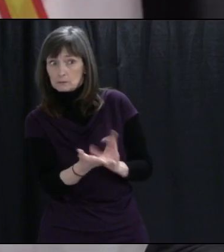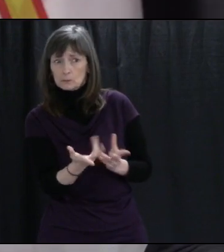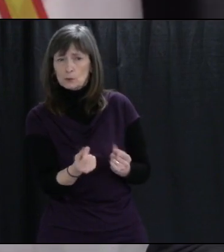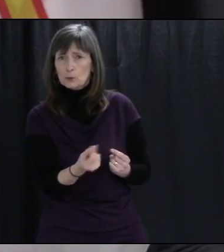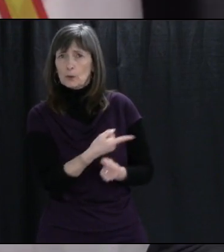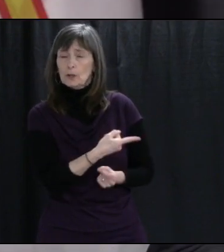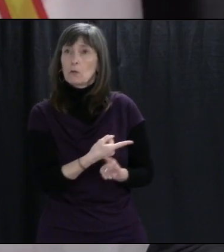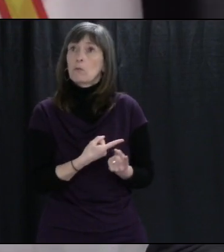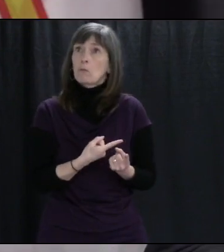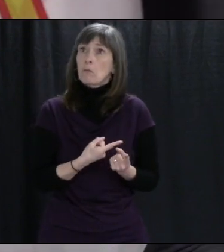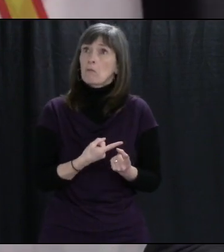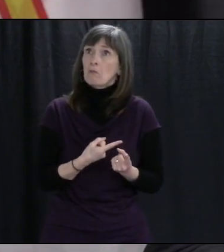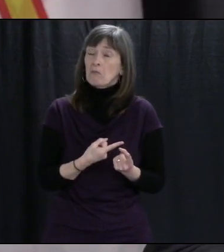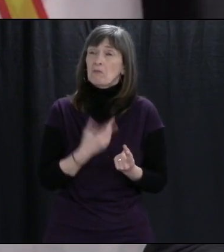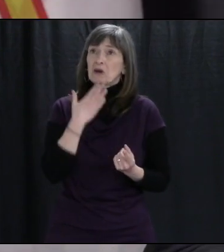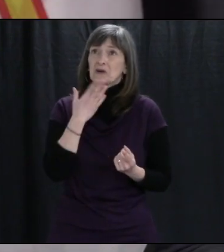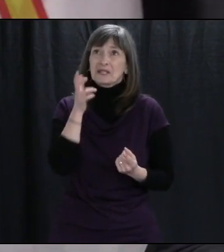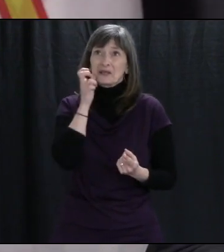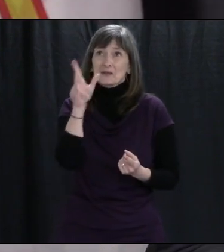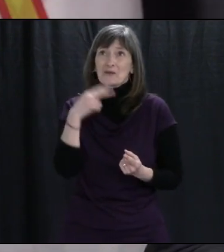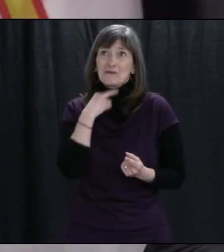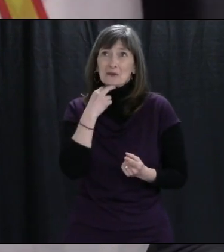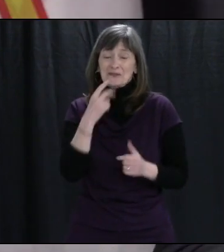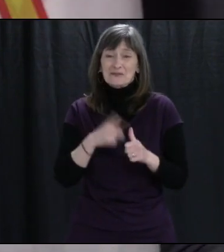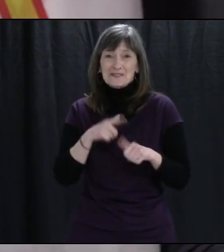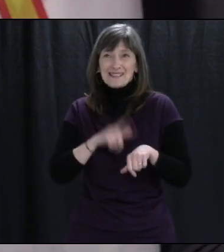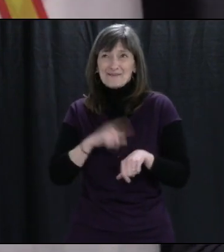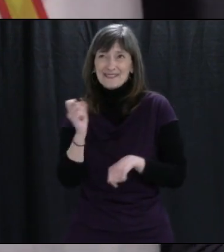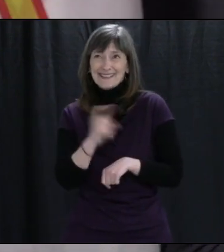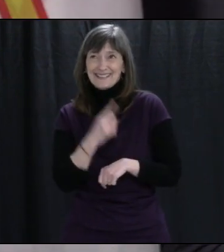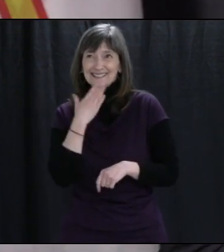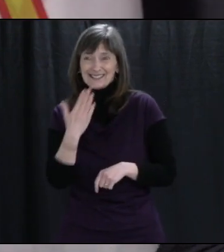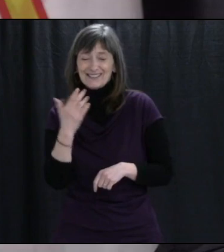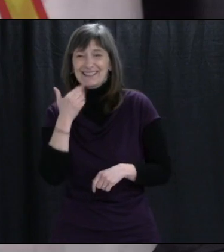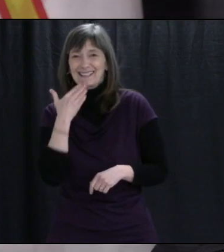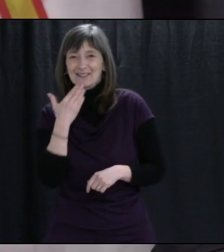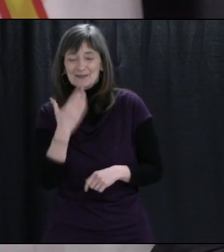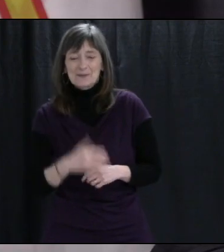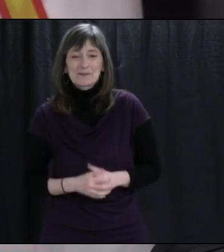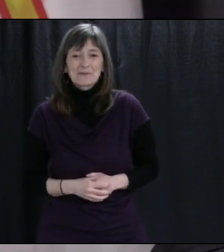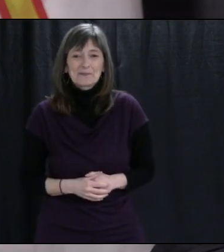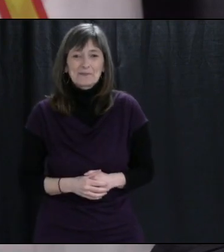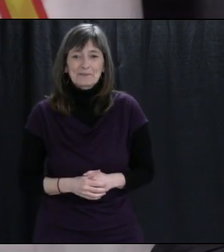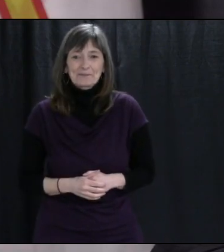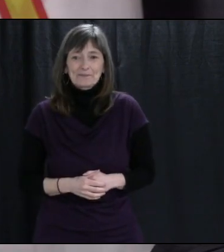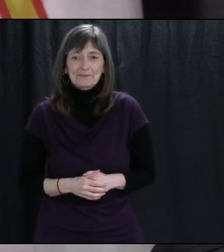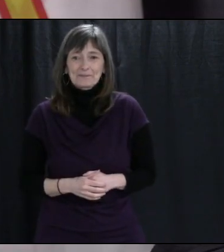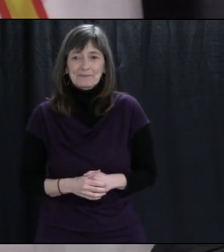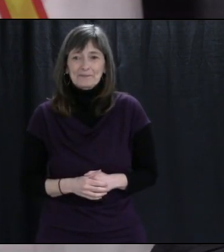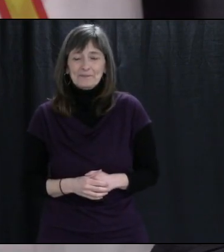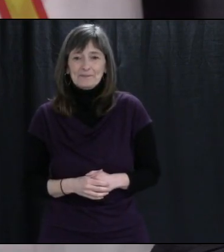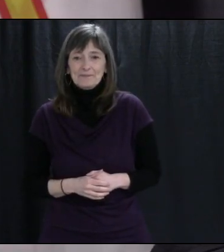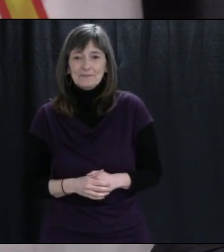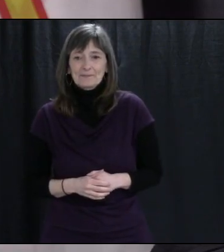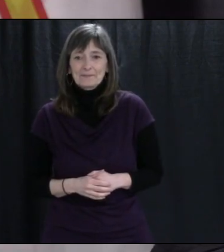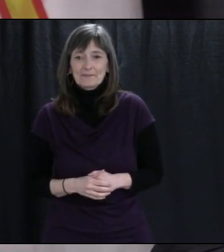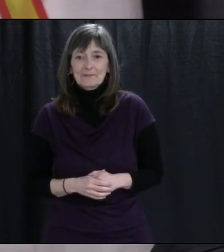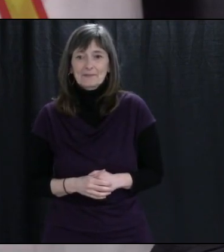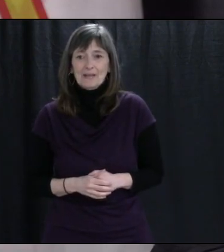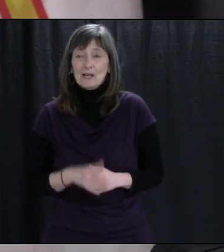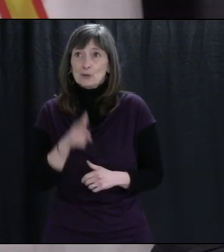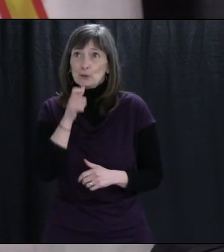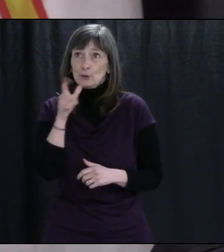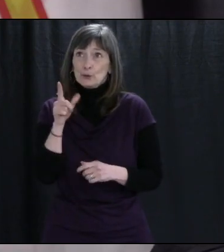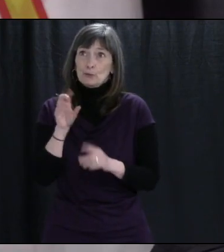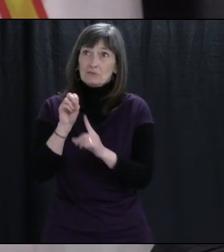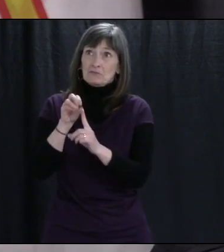hear you. This is the first time, as you said, that you've been on this call, so it's great to hear you and the great work that you're doing and the people that you actually correspond with. So